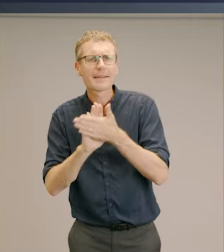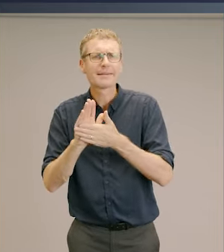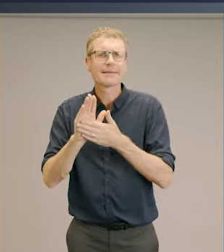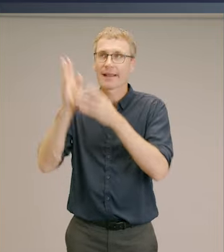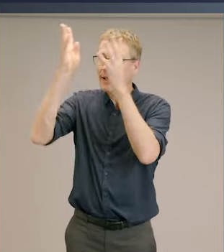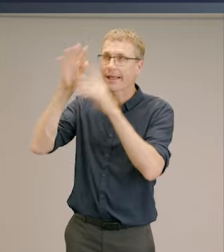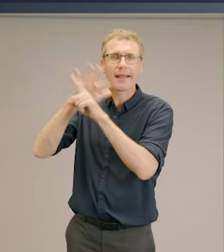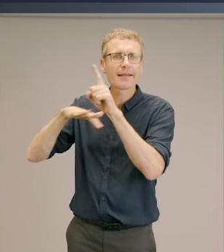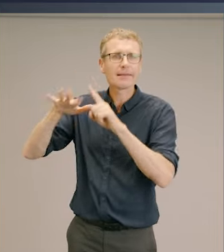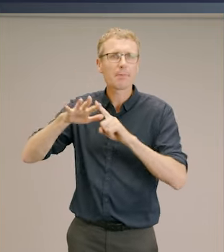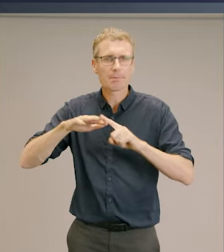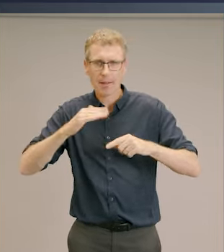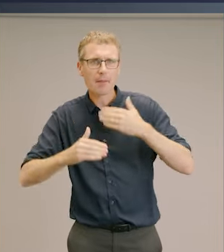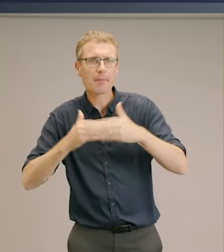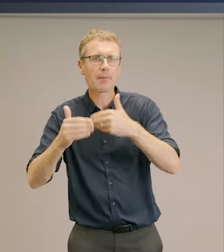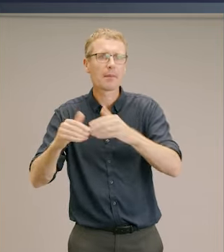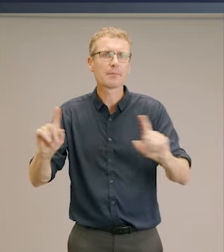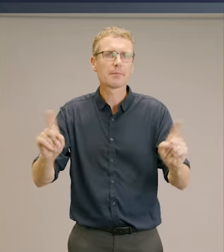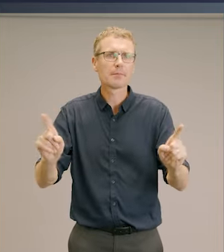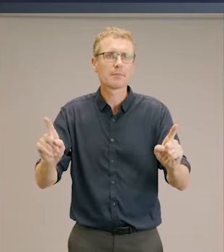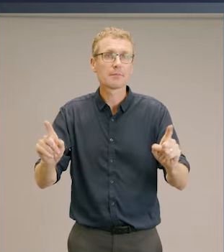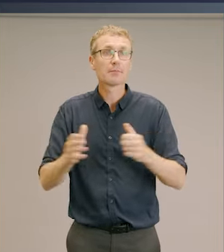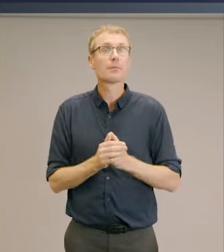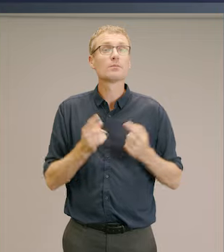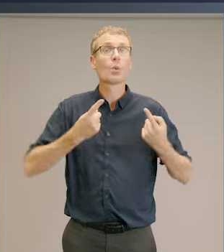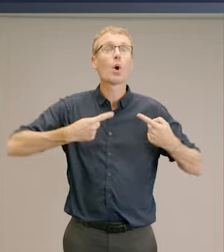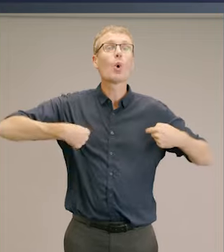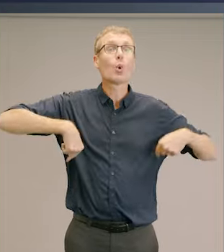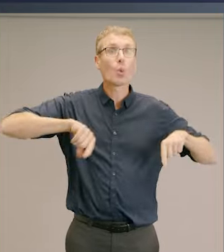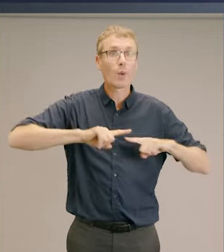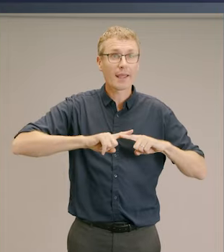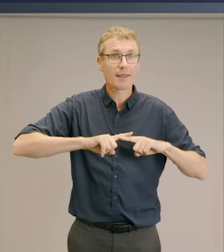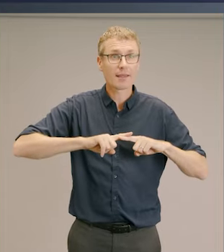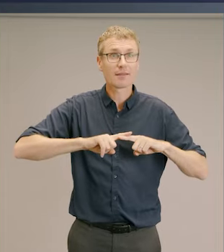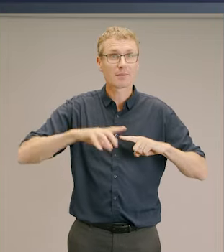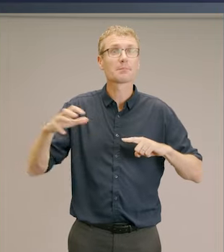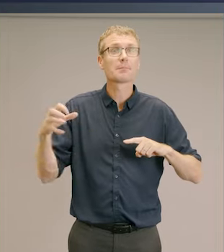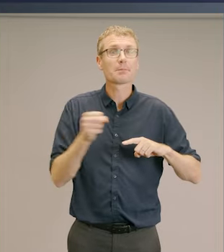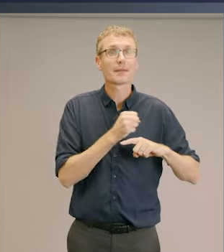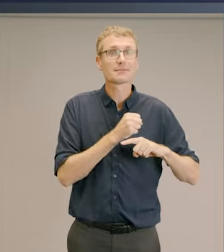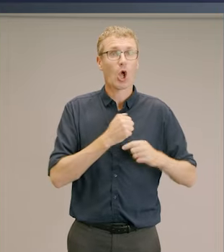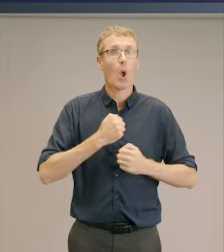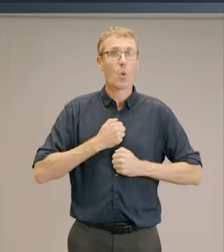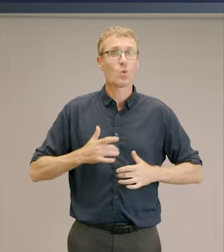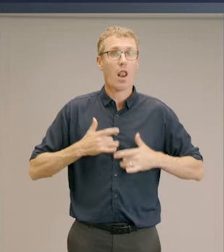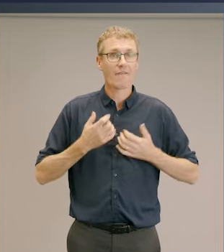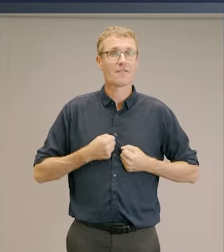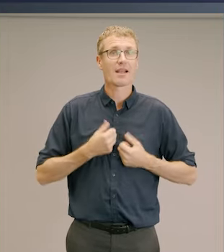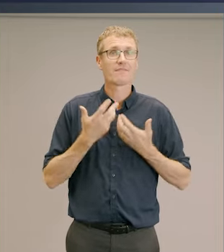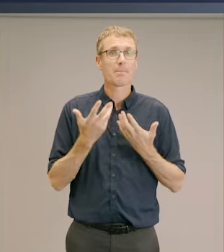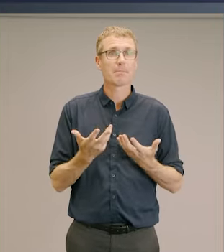kingdom life. The kingdom of God is here, but in order to embrace it, we need to lay down our